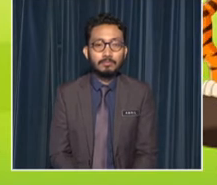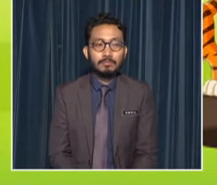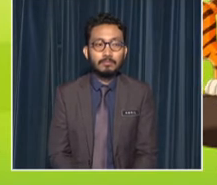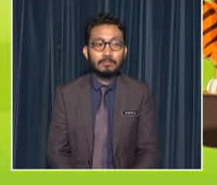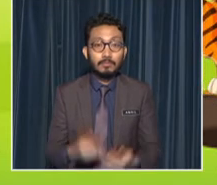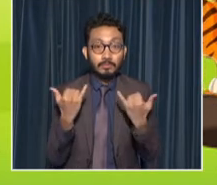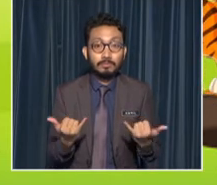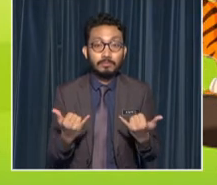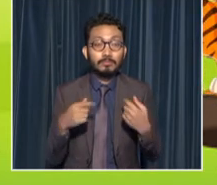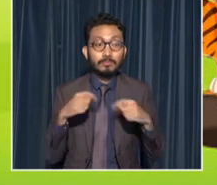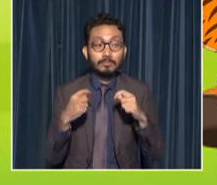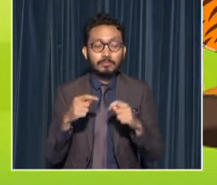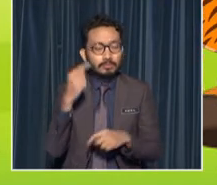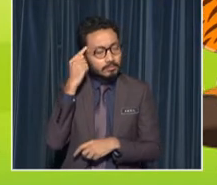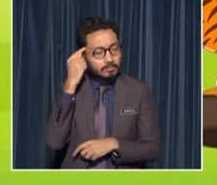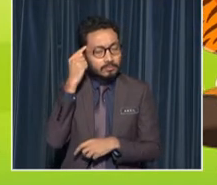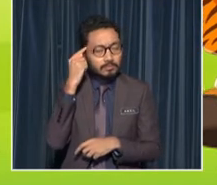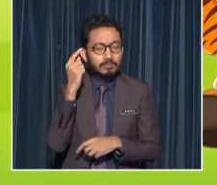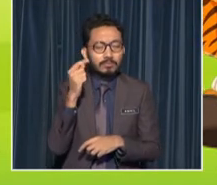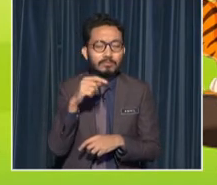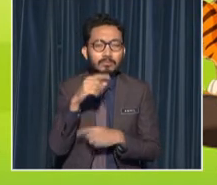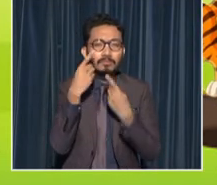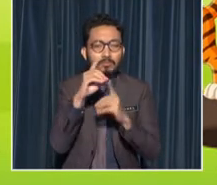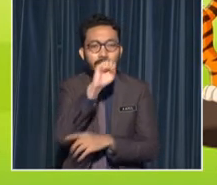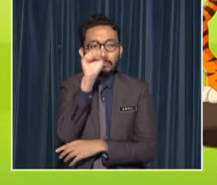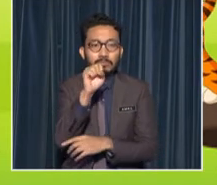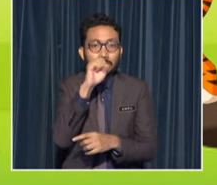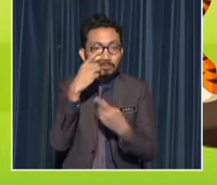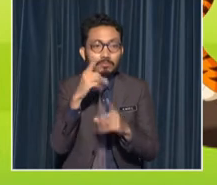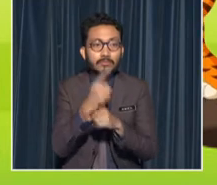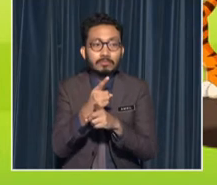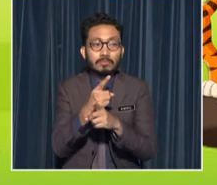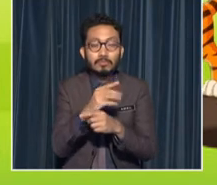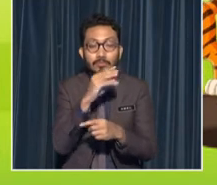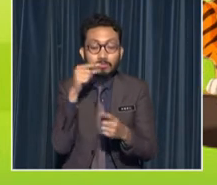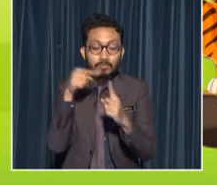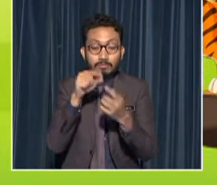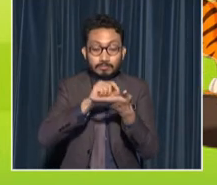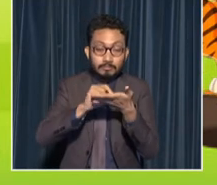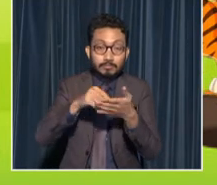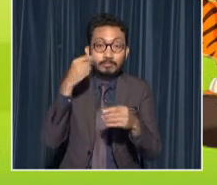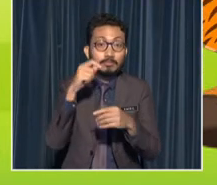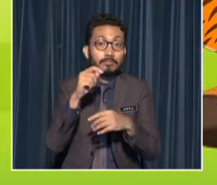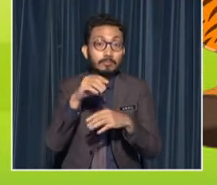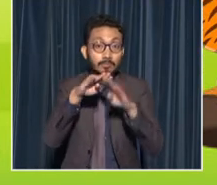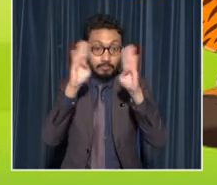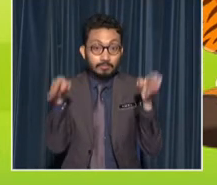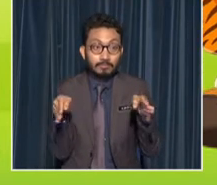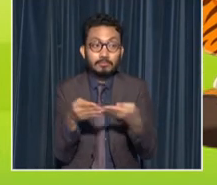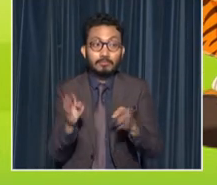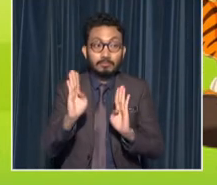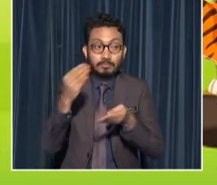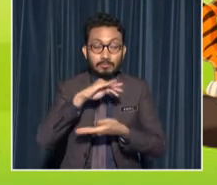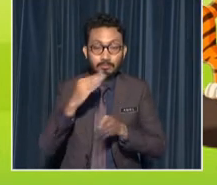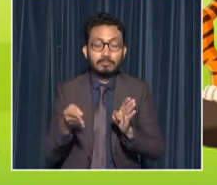Now, try to think of the correct answers to fill in the boxes.